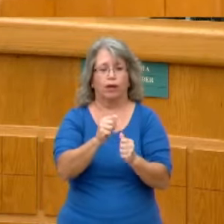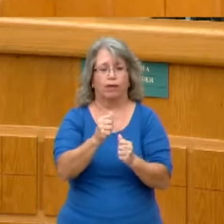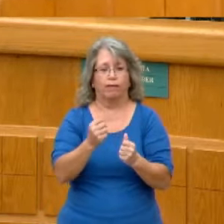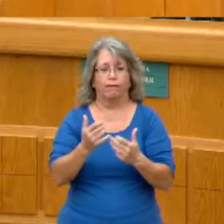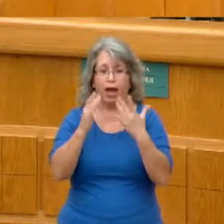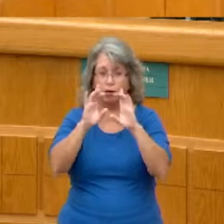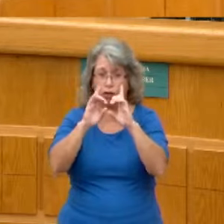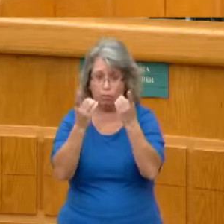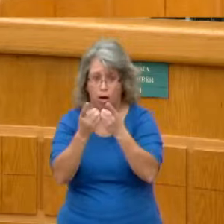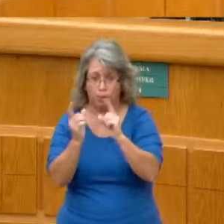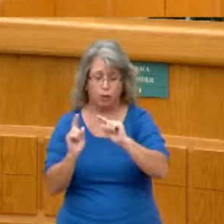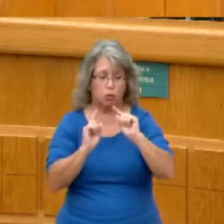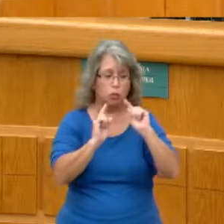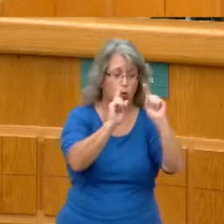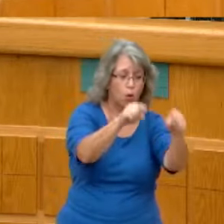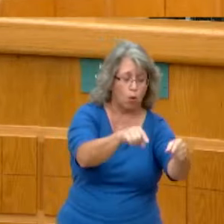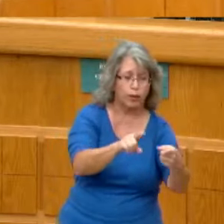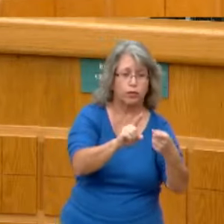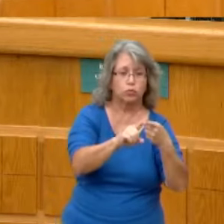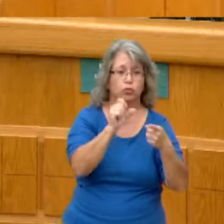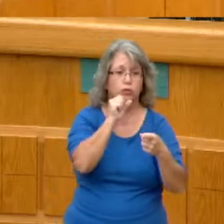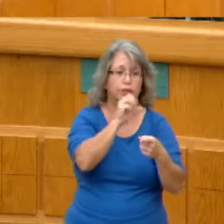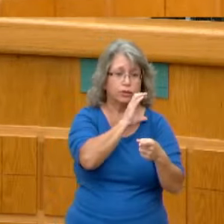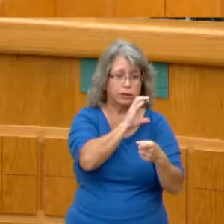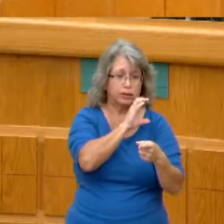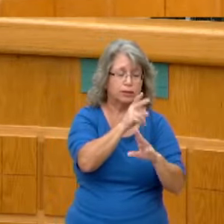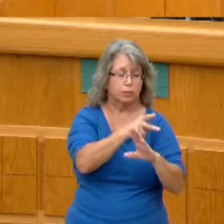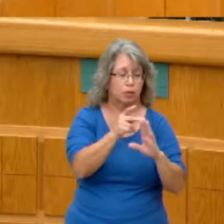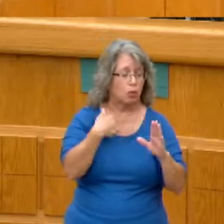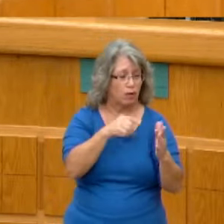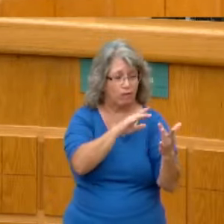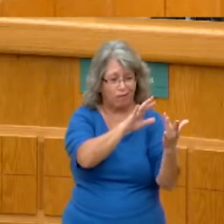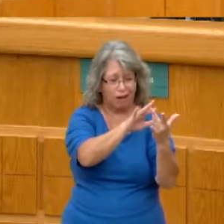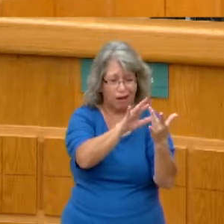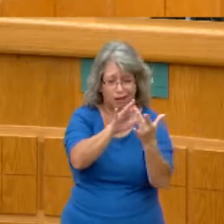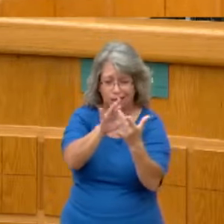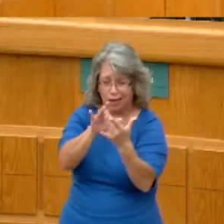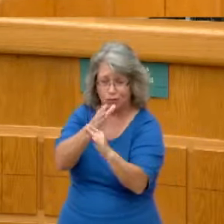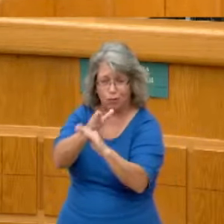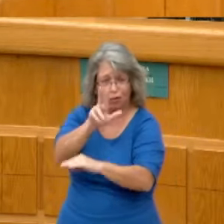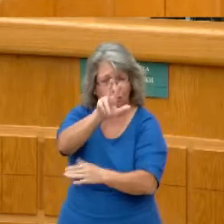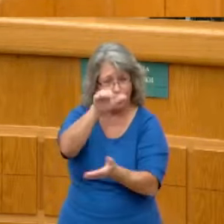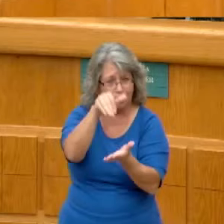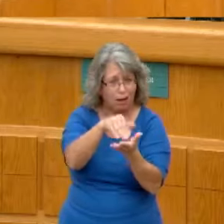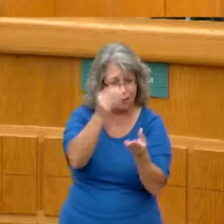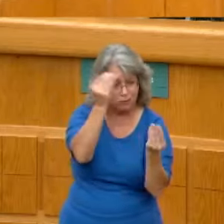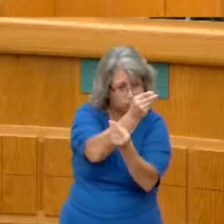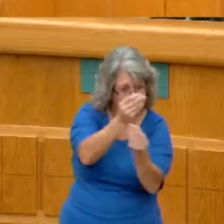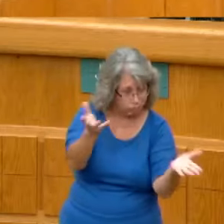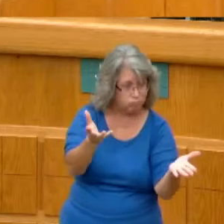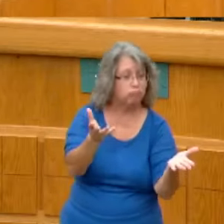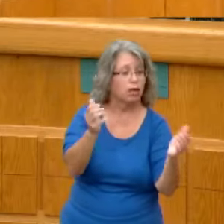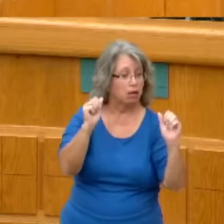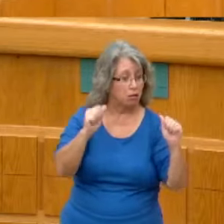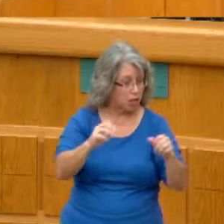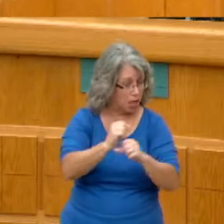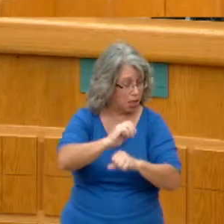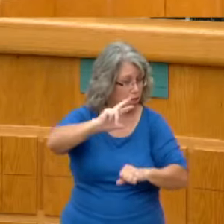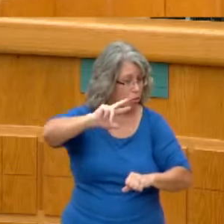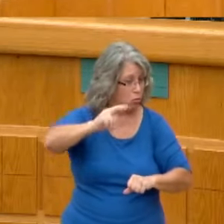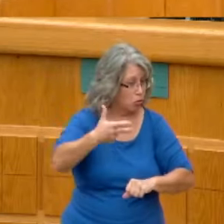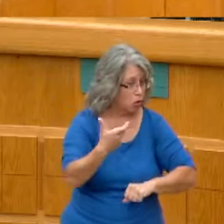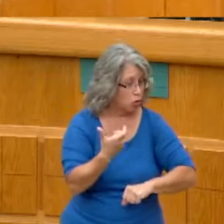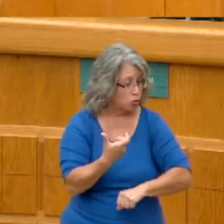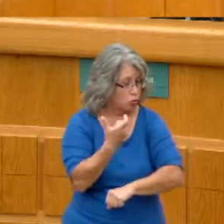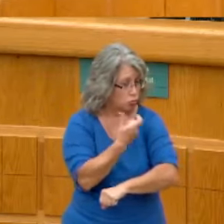community. We've contacted over 3,000 senior citizens to inform them of the opportunity to receive their third